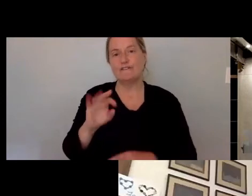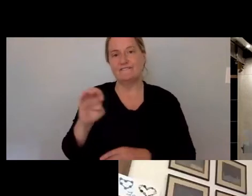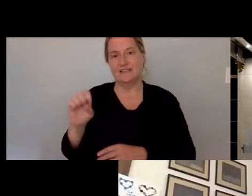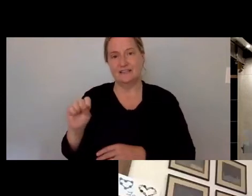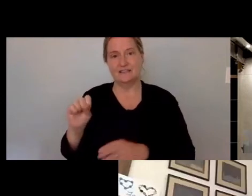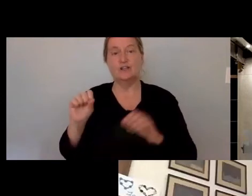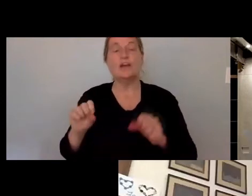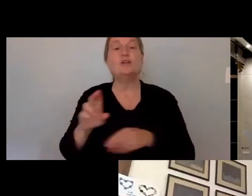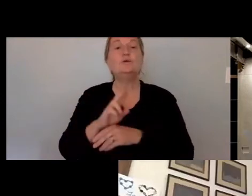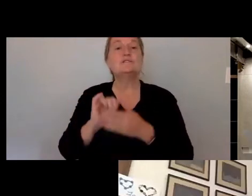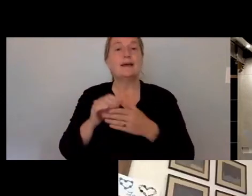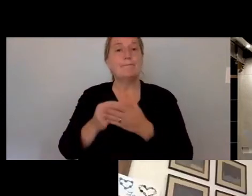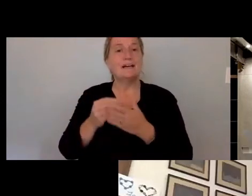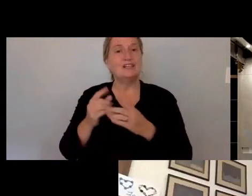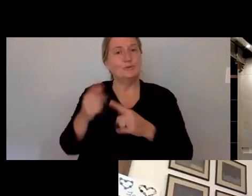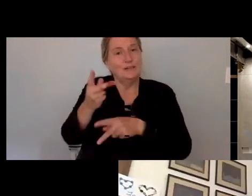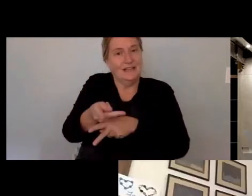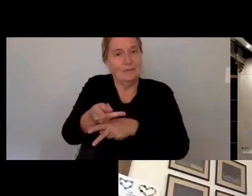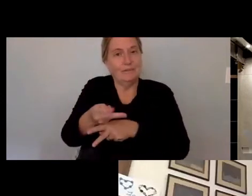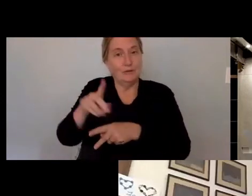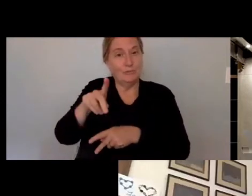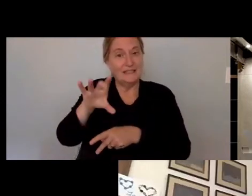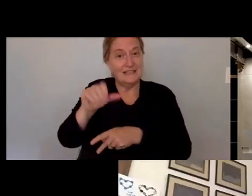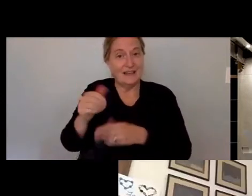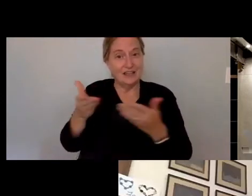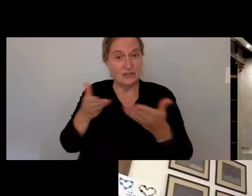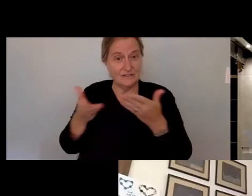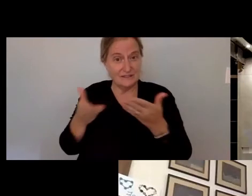so they're not lost. And they did it on a 30-day